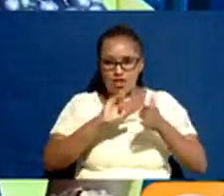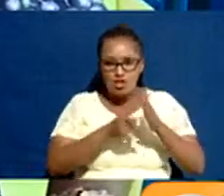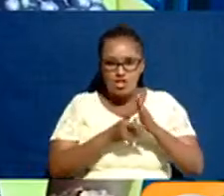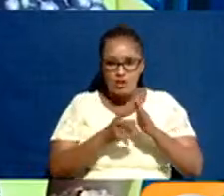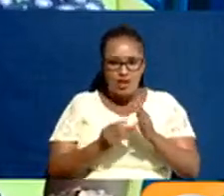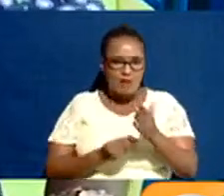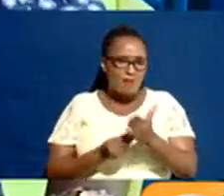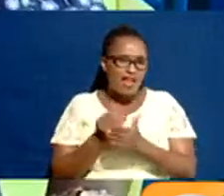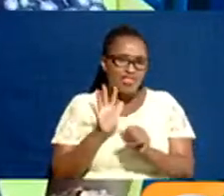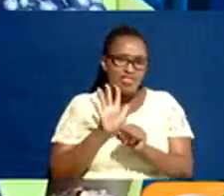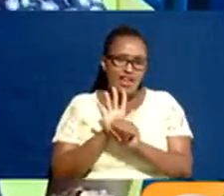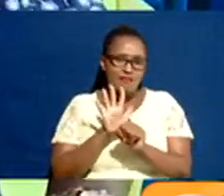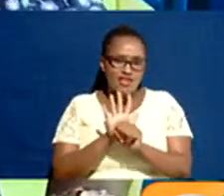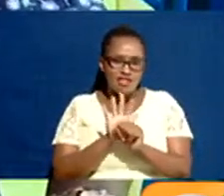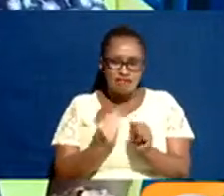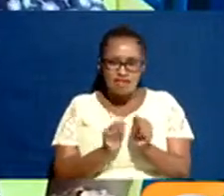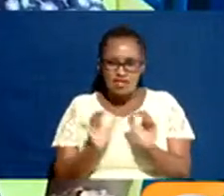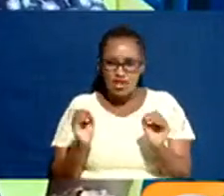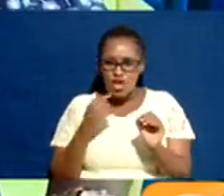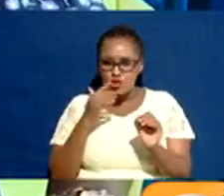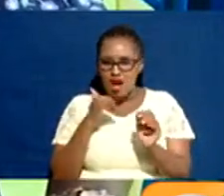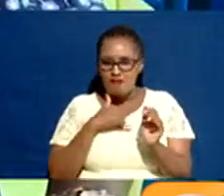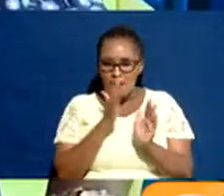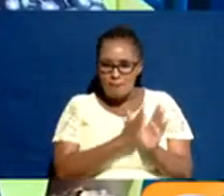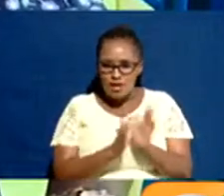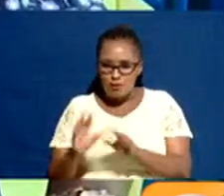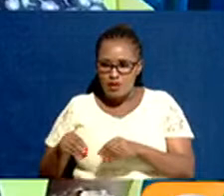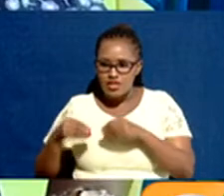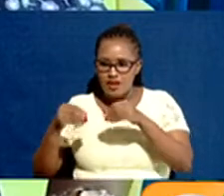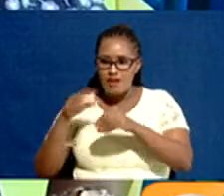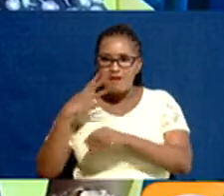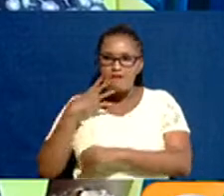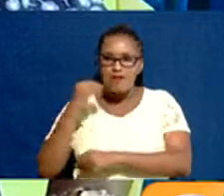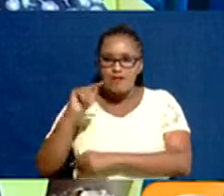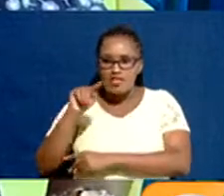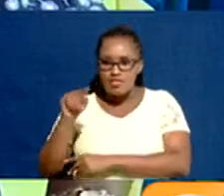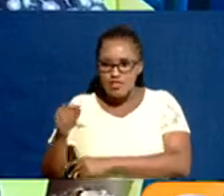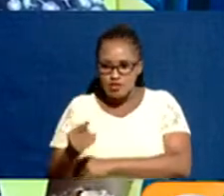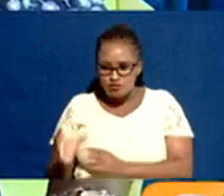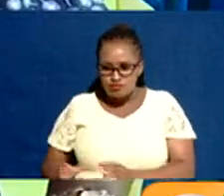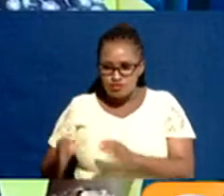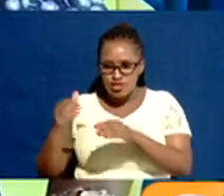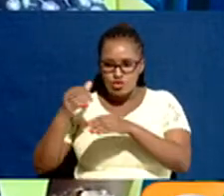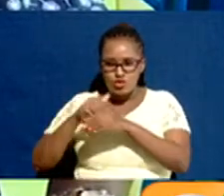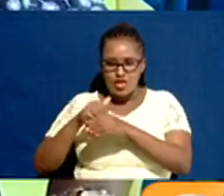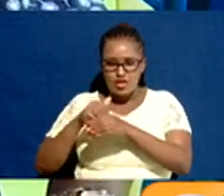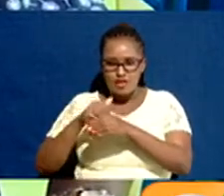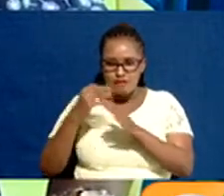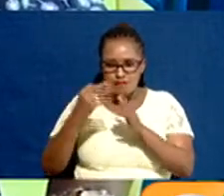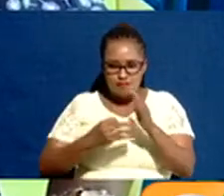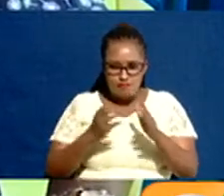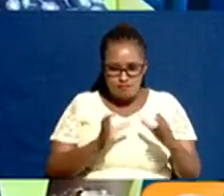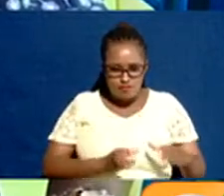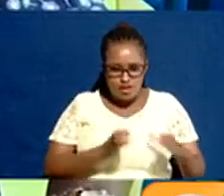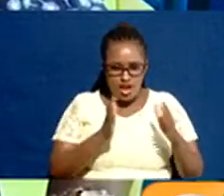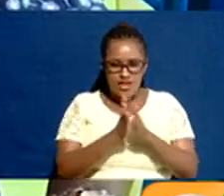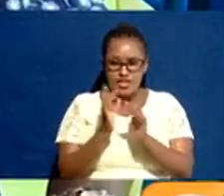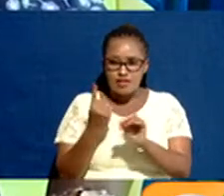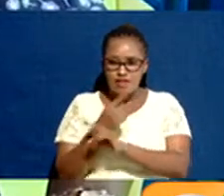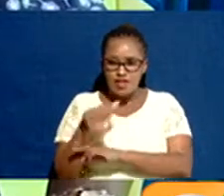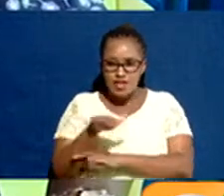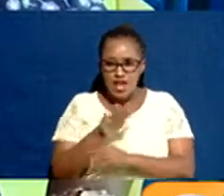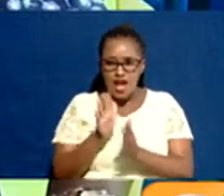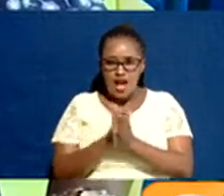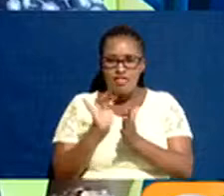buy in bulk. So there is a strategy by giving 500,000 metric tons to the millers to to import from South Africa or elsewhere, and that